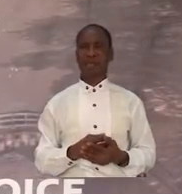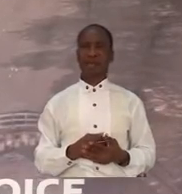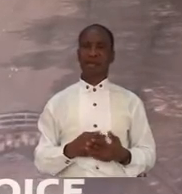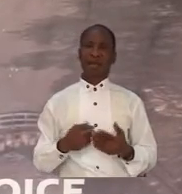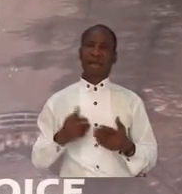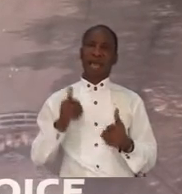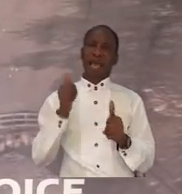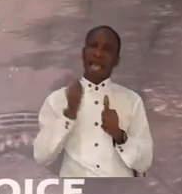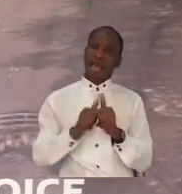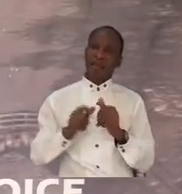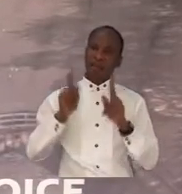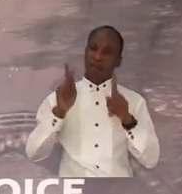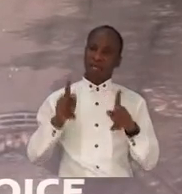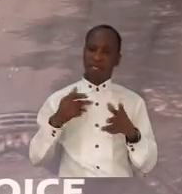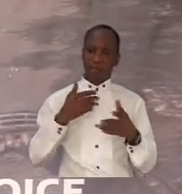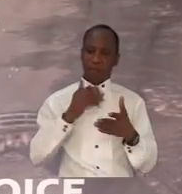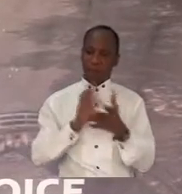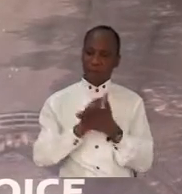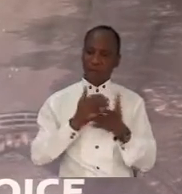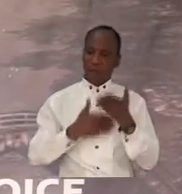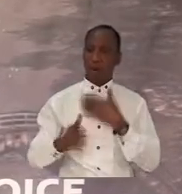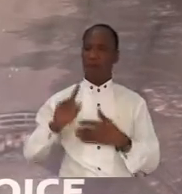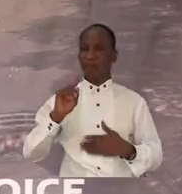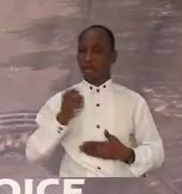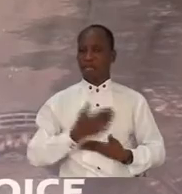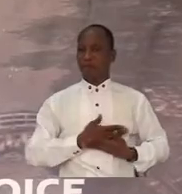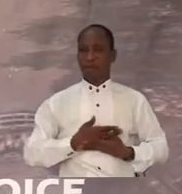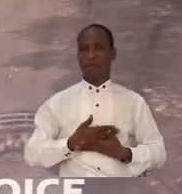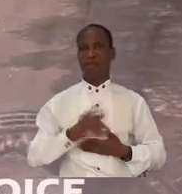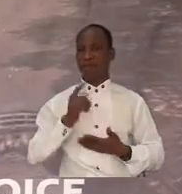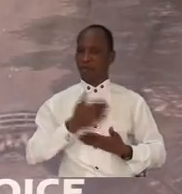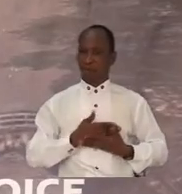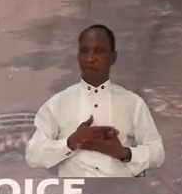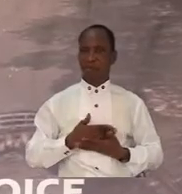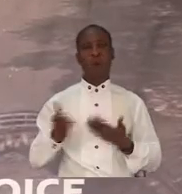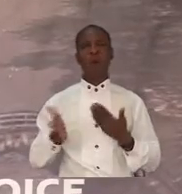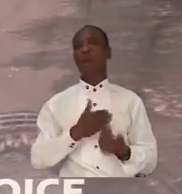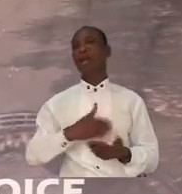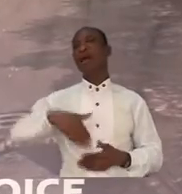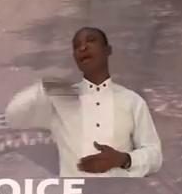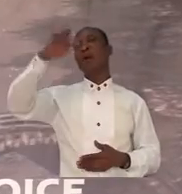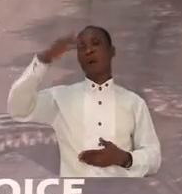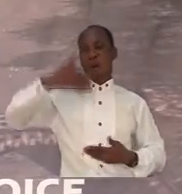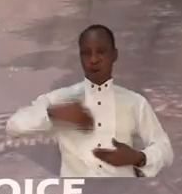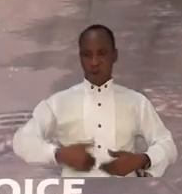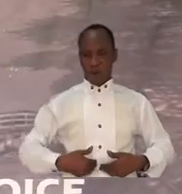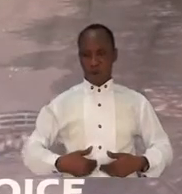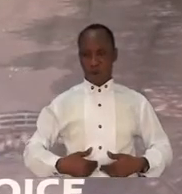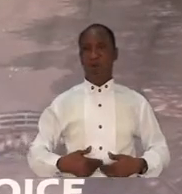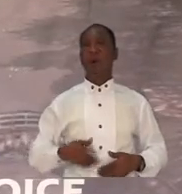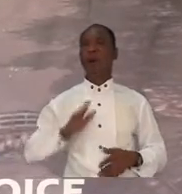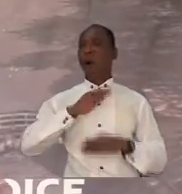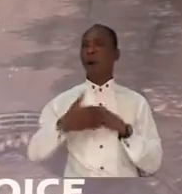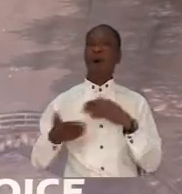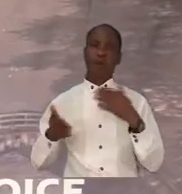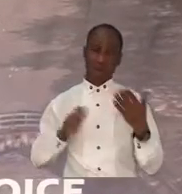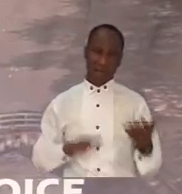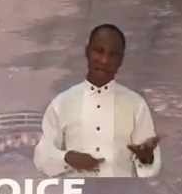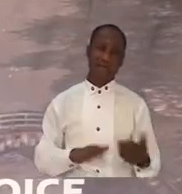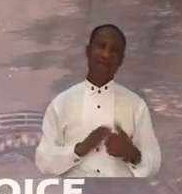obema bia waware ne ne yire awu se ne ba na yini so onyini ye obia bakan